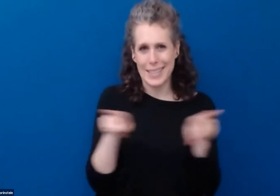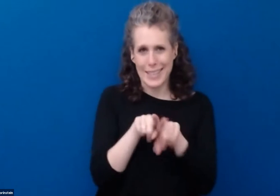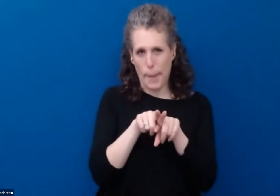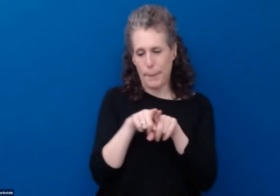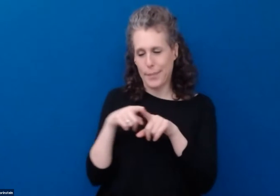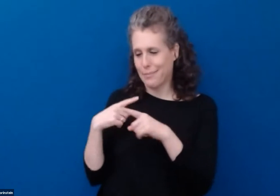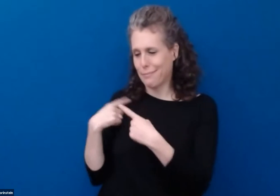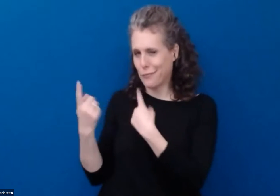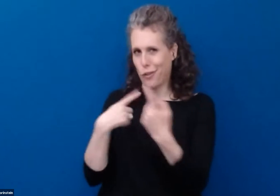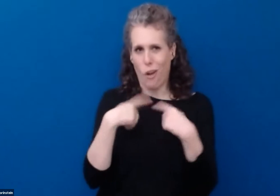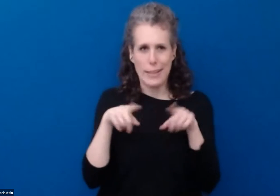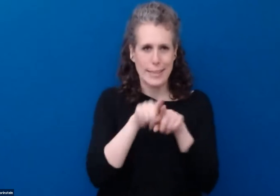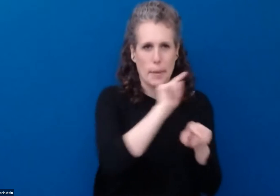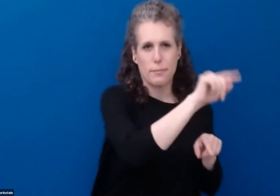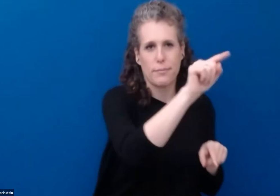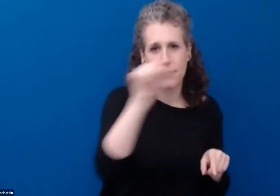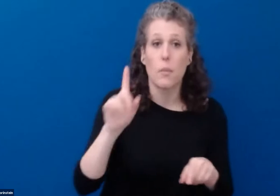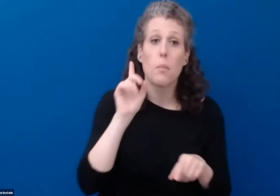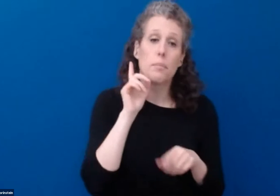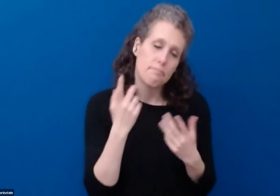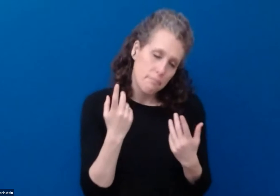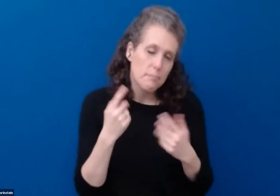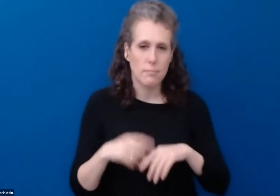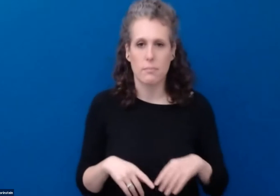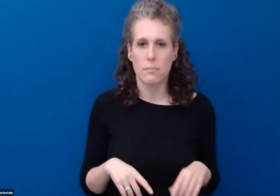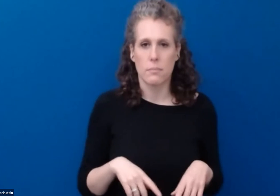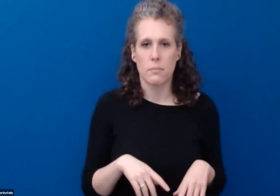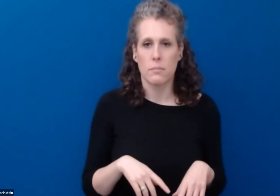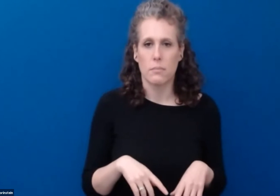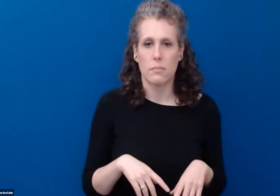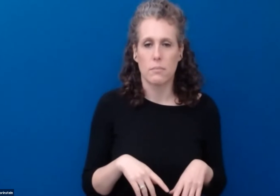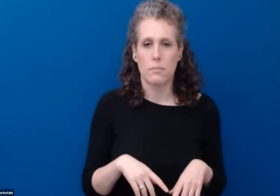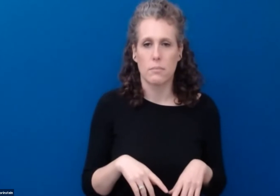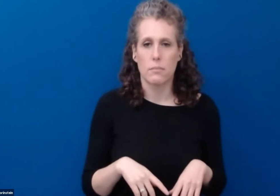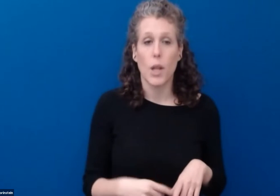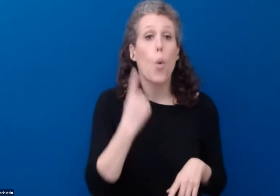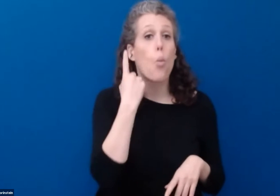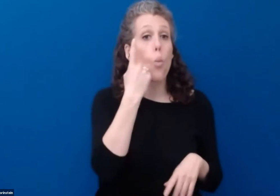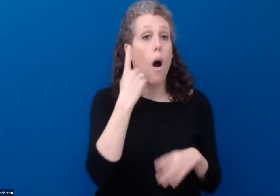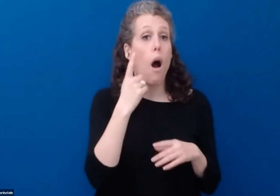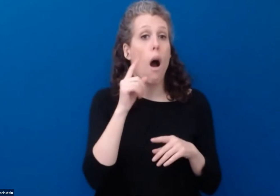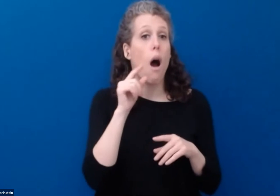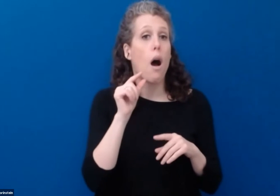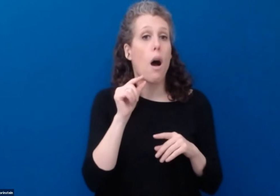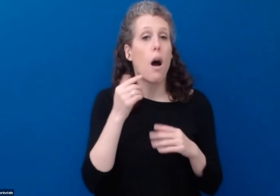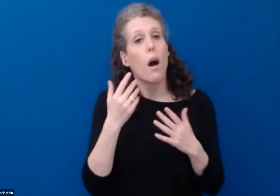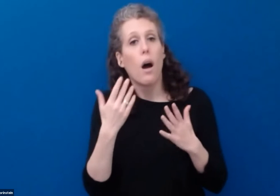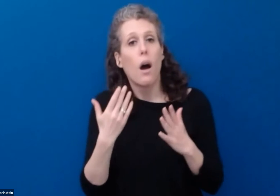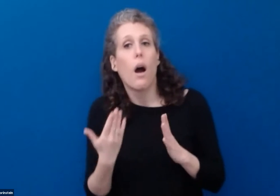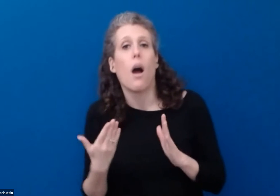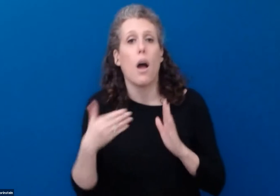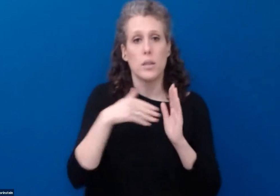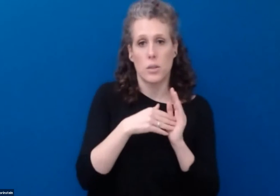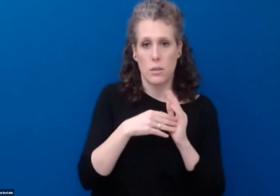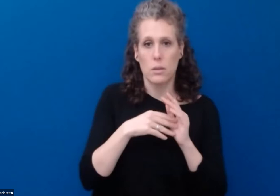But what we talked in our group. But what I think what one thing was that we have these two experts